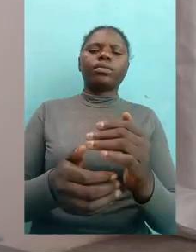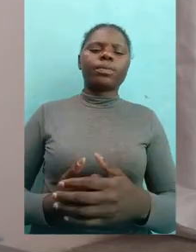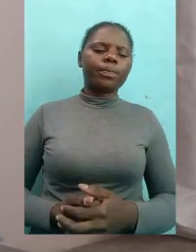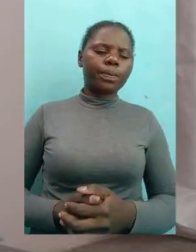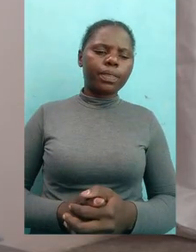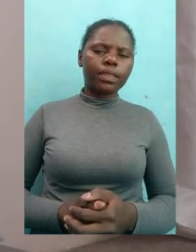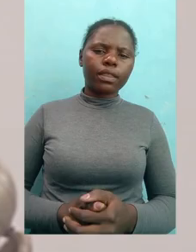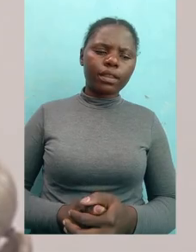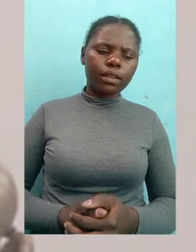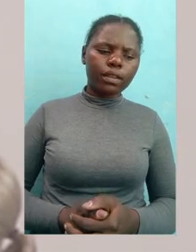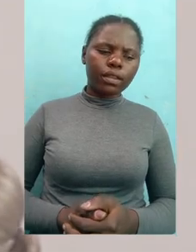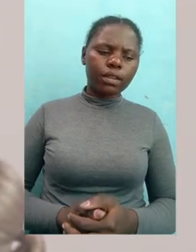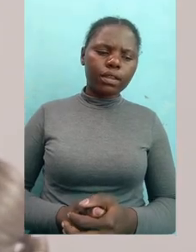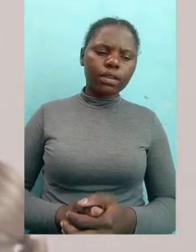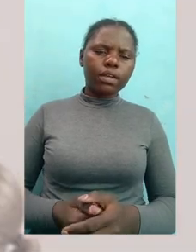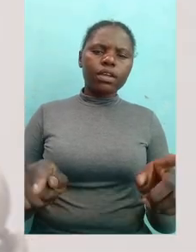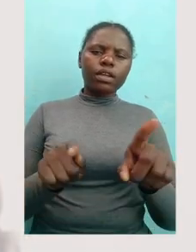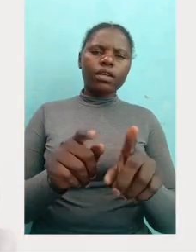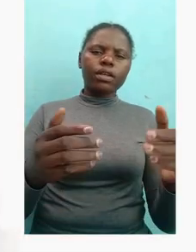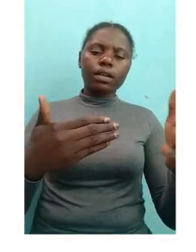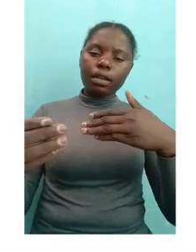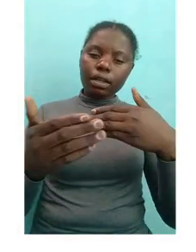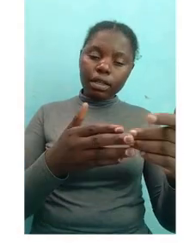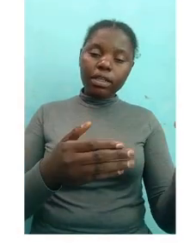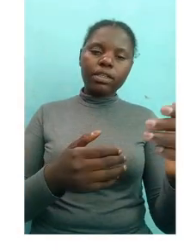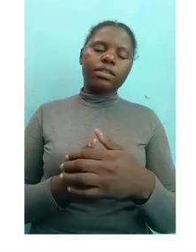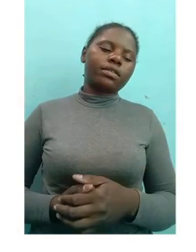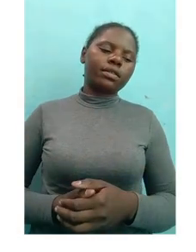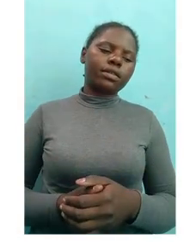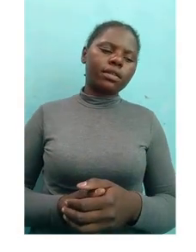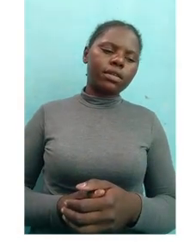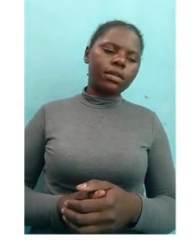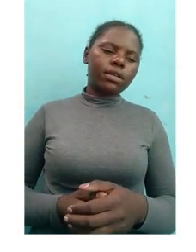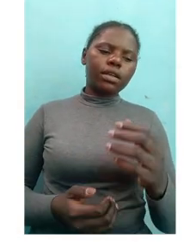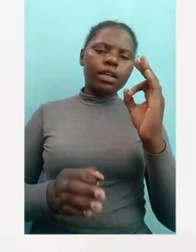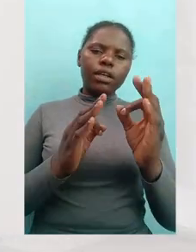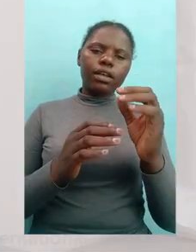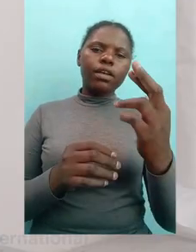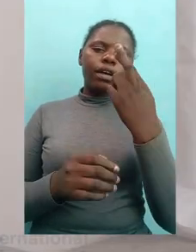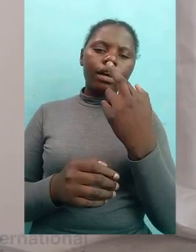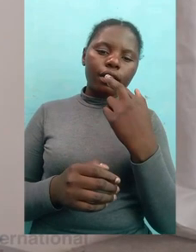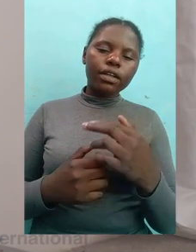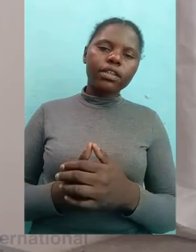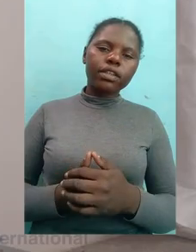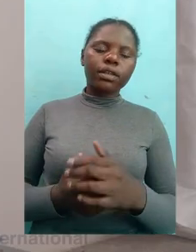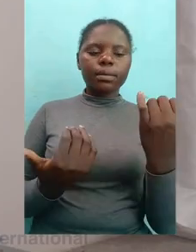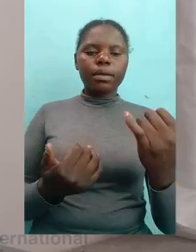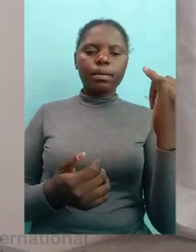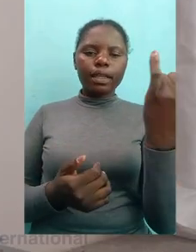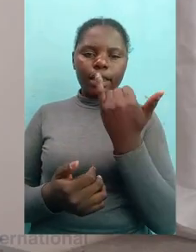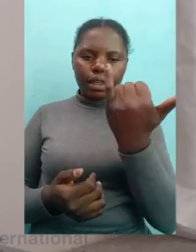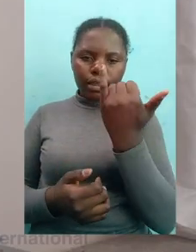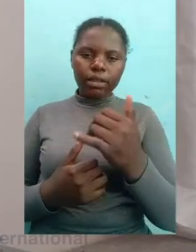Then we've also got some which come, you can't see the color so well, but these ones are more amber, so these are not quite as bad as red. These ones have been marked out